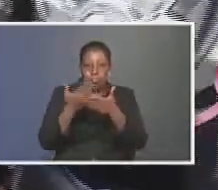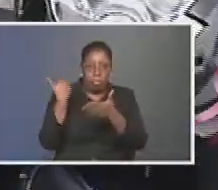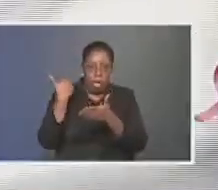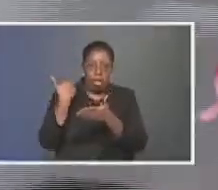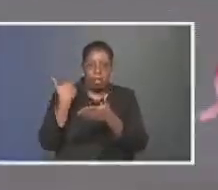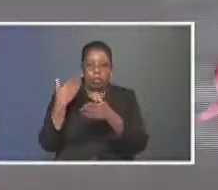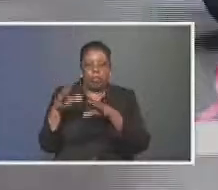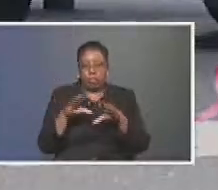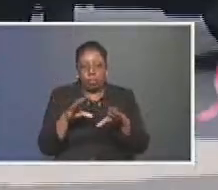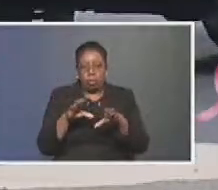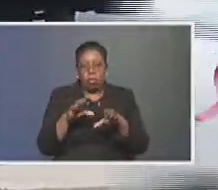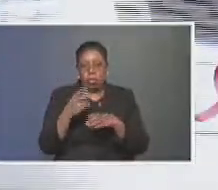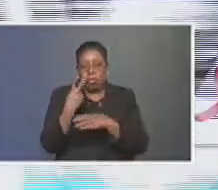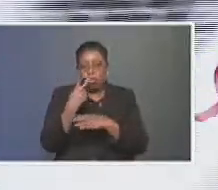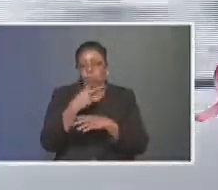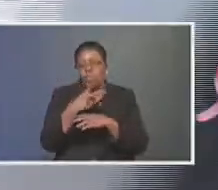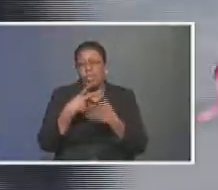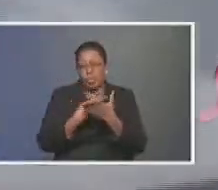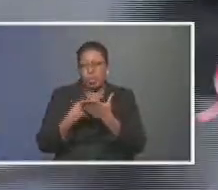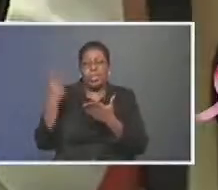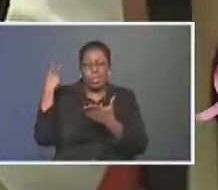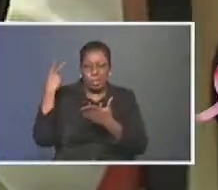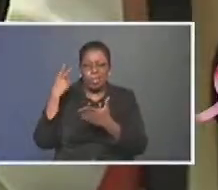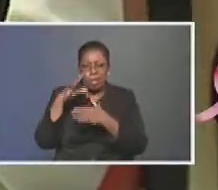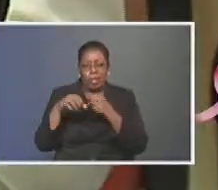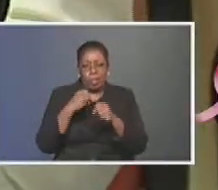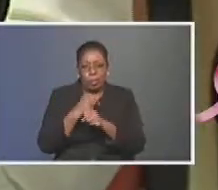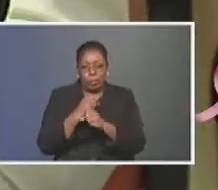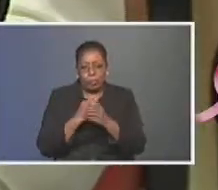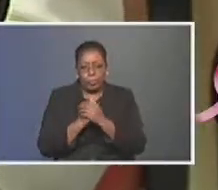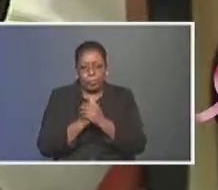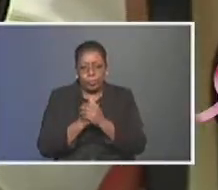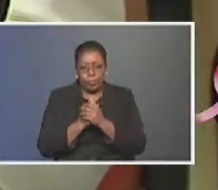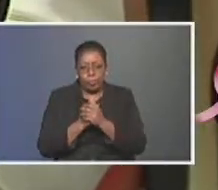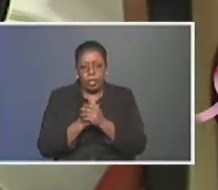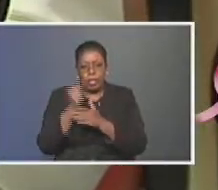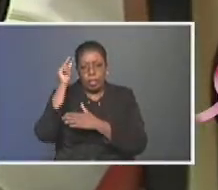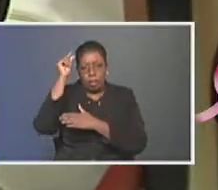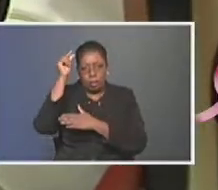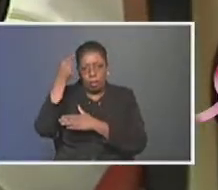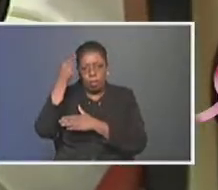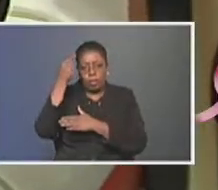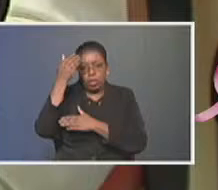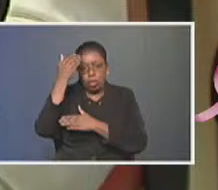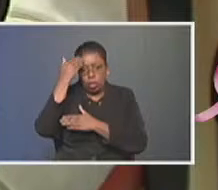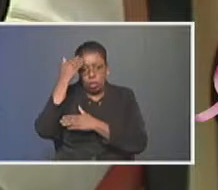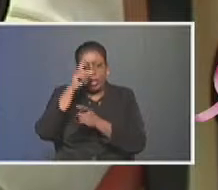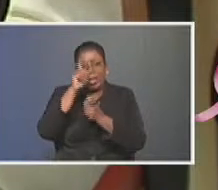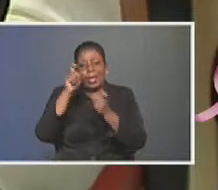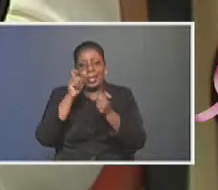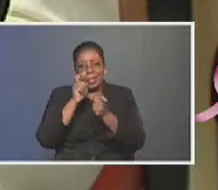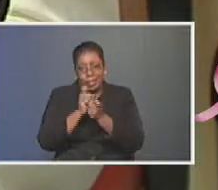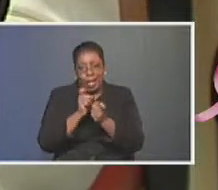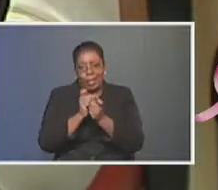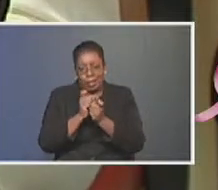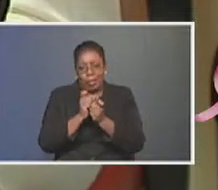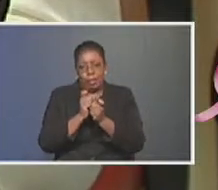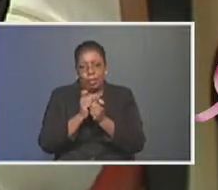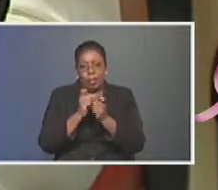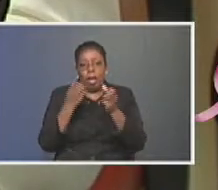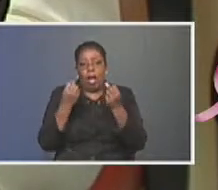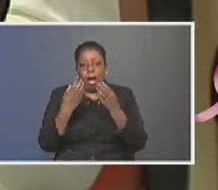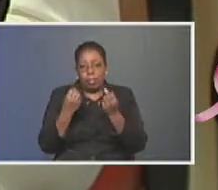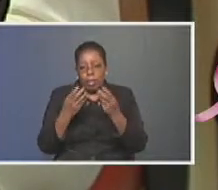over 2 years ago. It's important for the government of Bahamas to know what their levels are so they can create policies to reduce those levels.